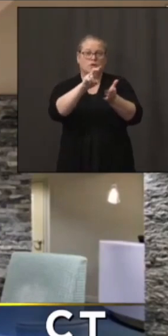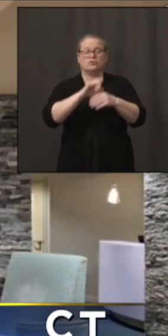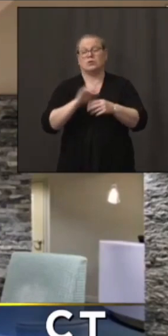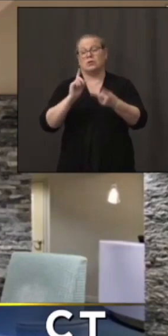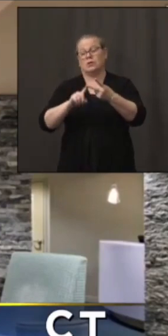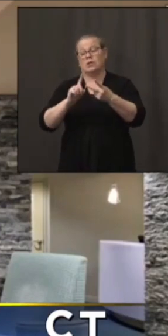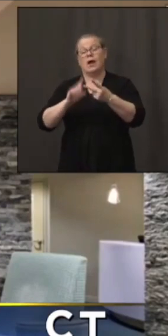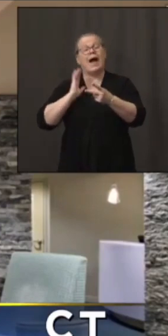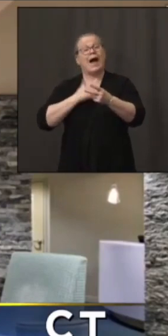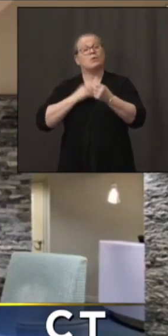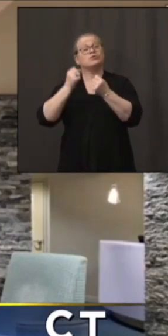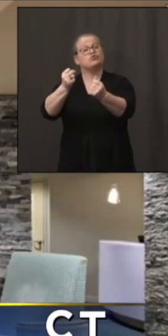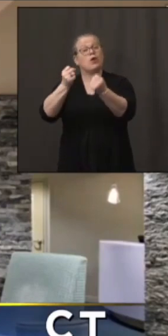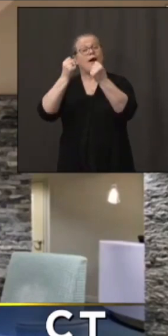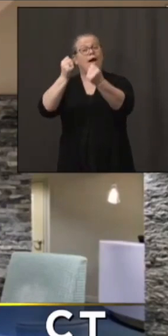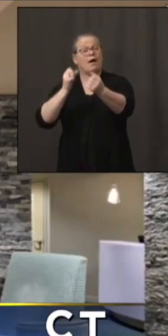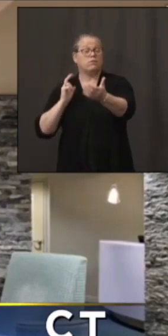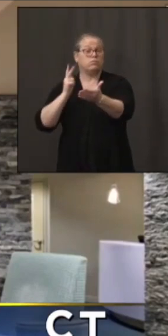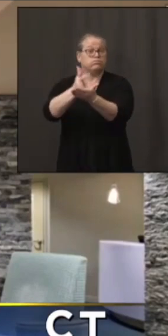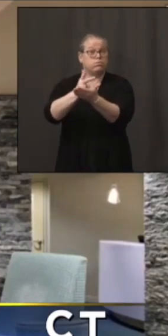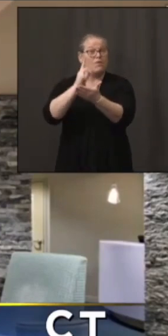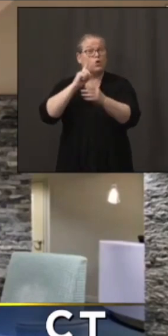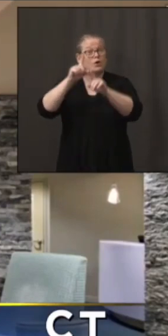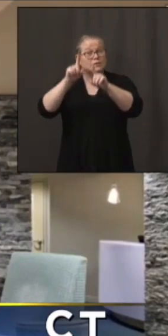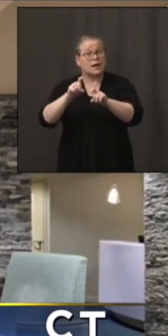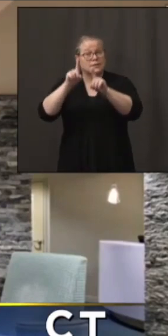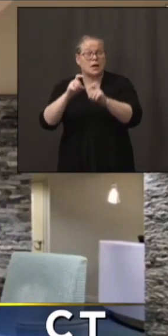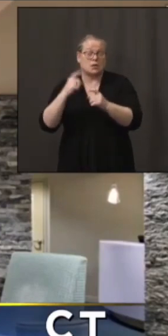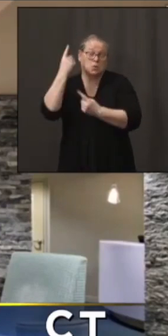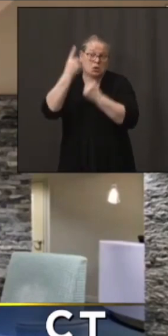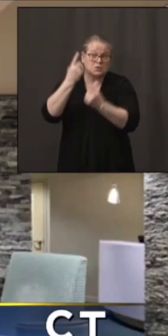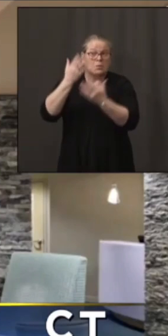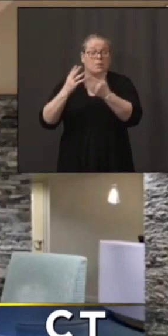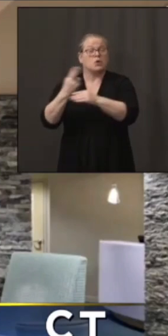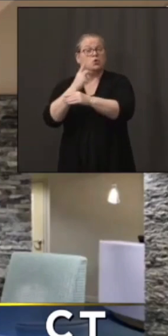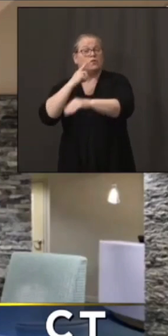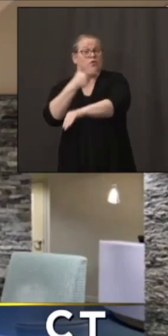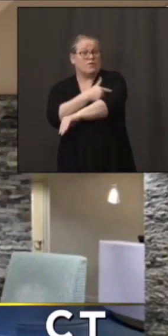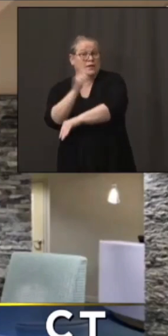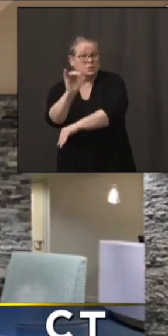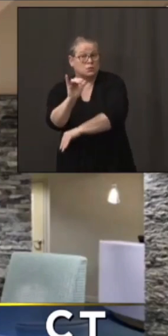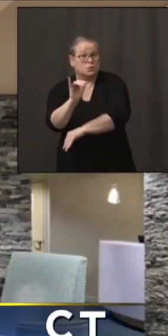facilities, which we're using in communities throughout the state. So that's in